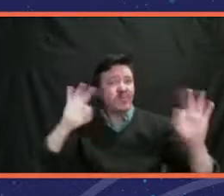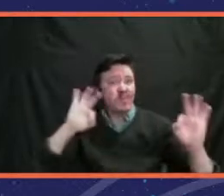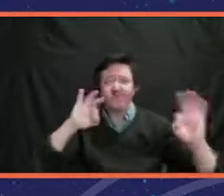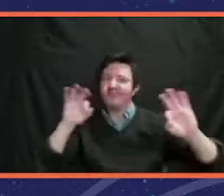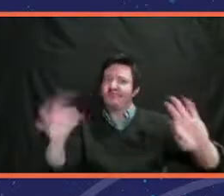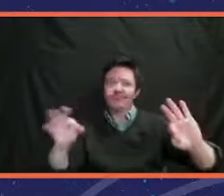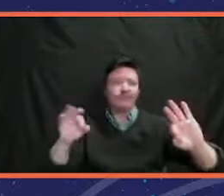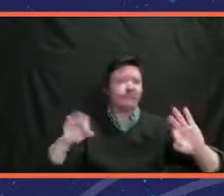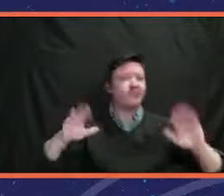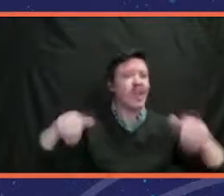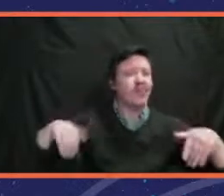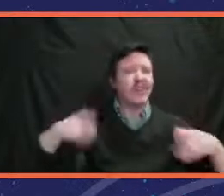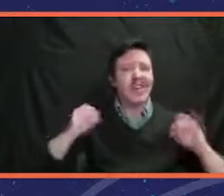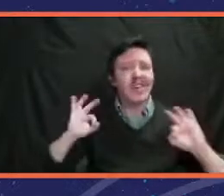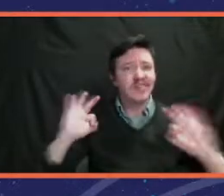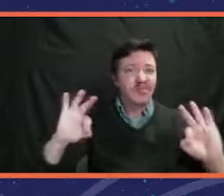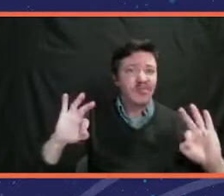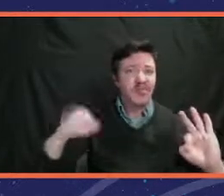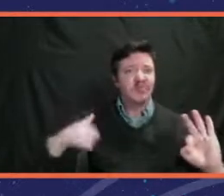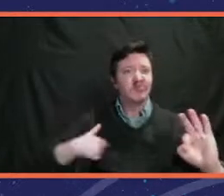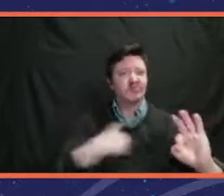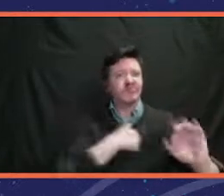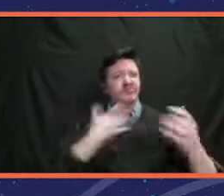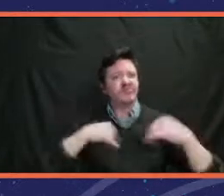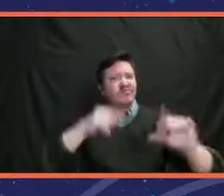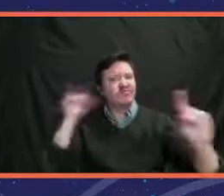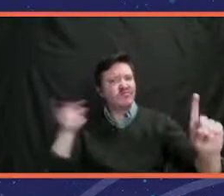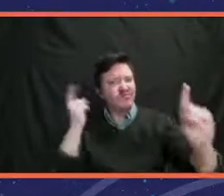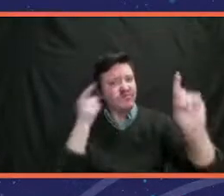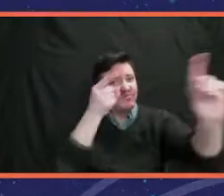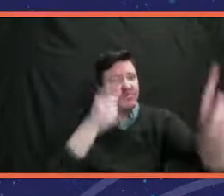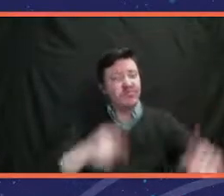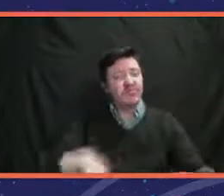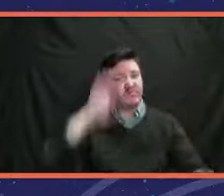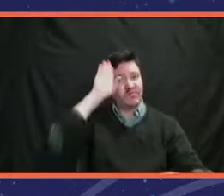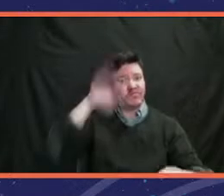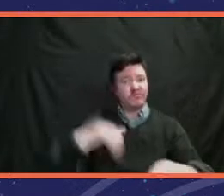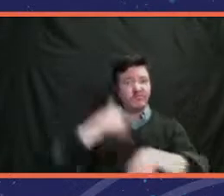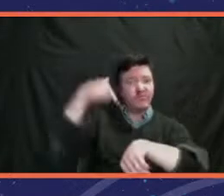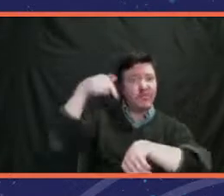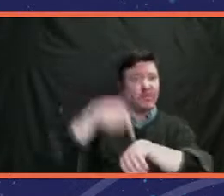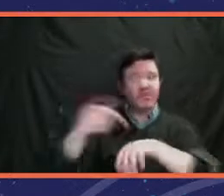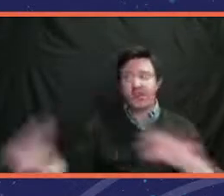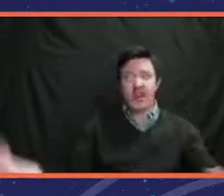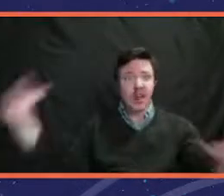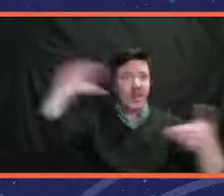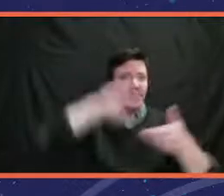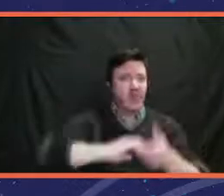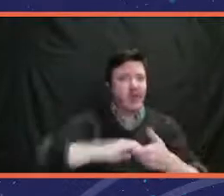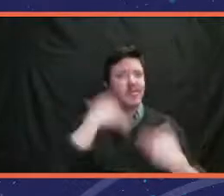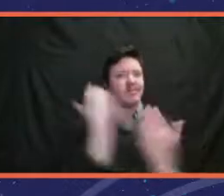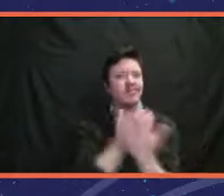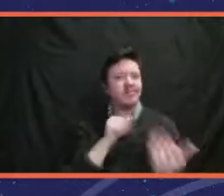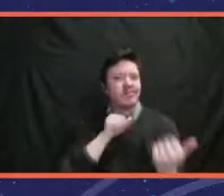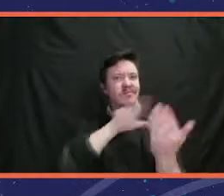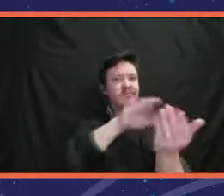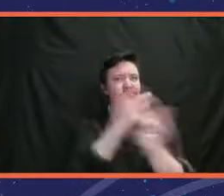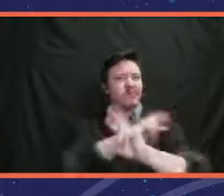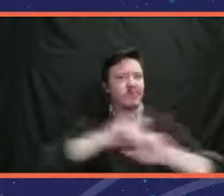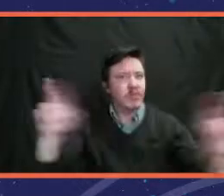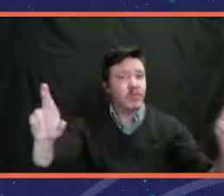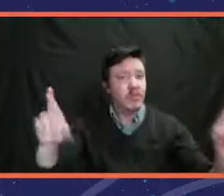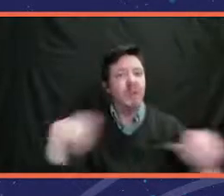yet and still divine. Knowing that this time for alignment forges new paths through reflection and